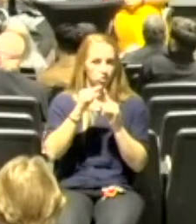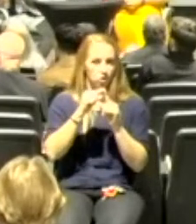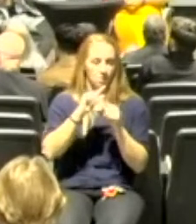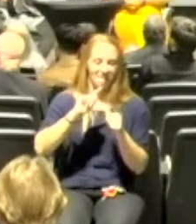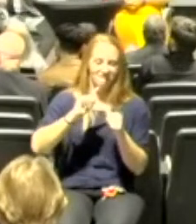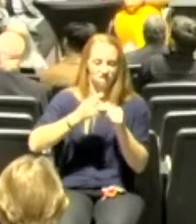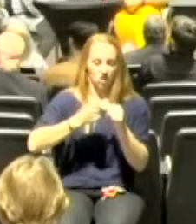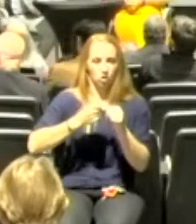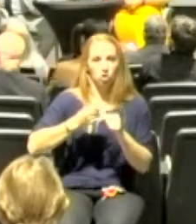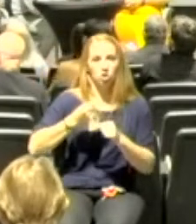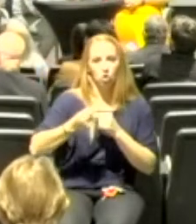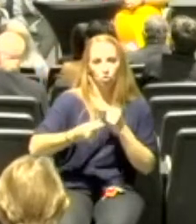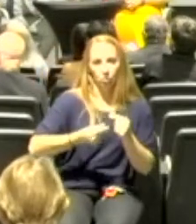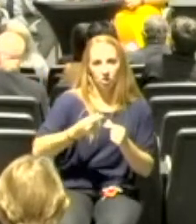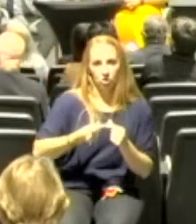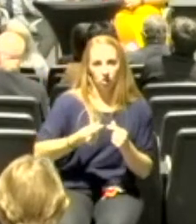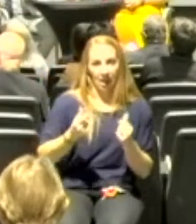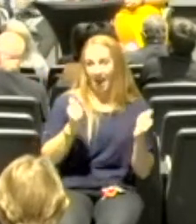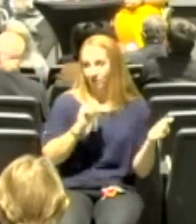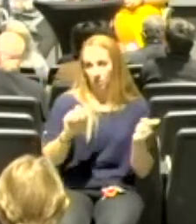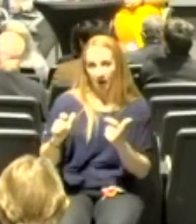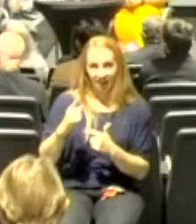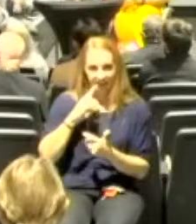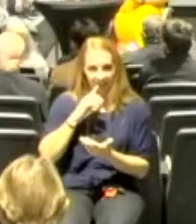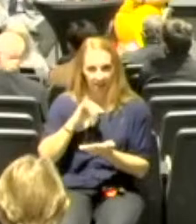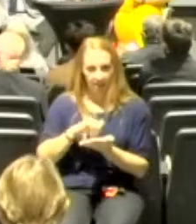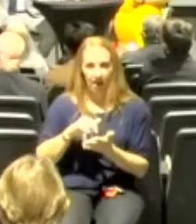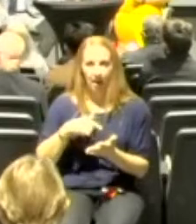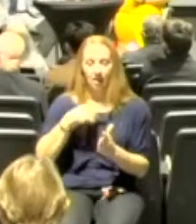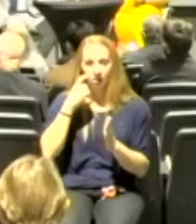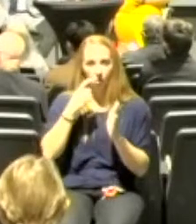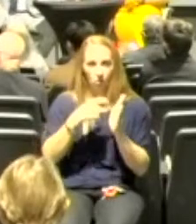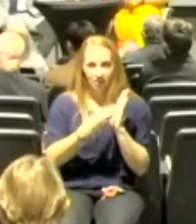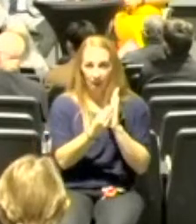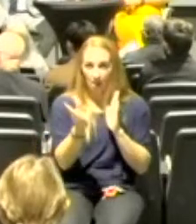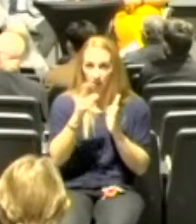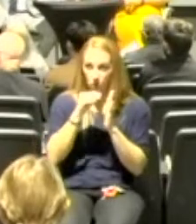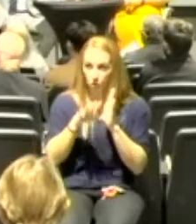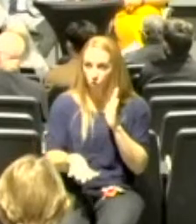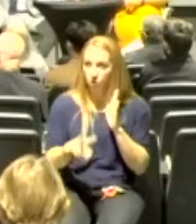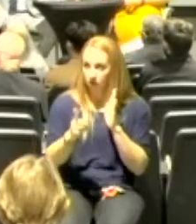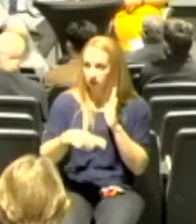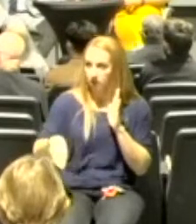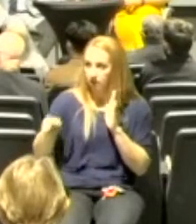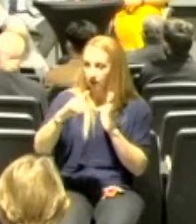in everyone's remarks today. And I actually see a couple students in the audience that had an